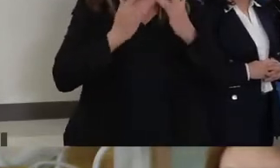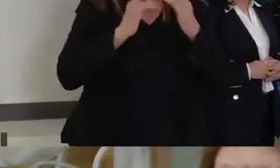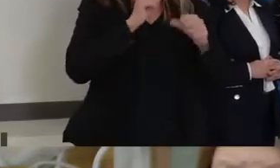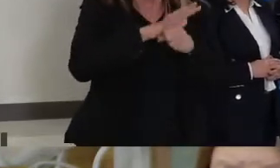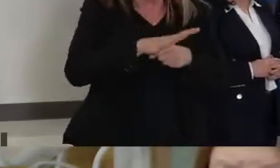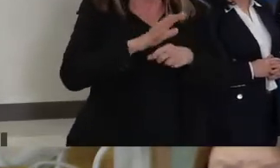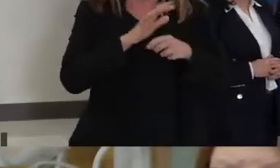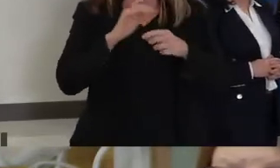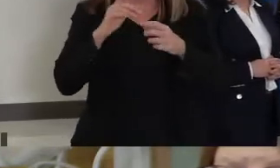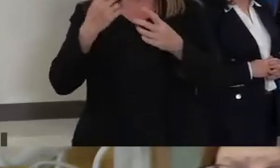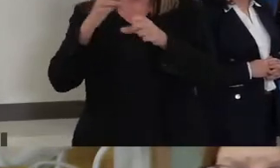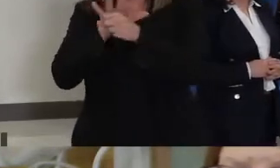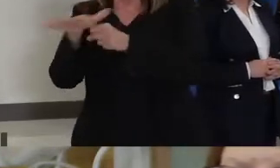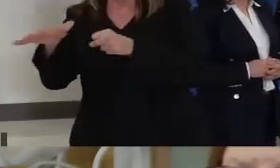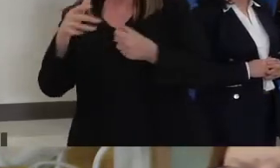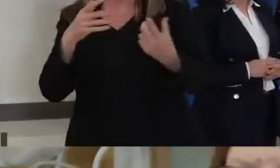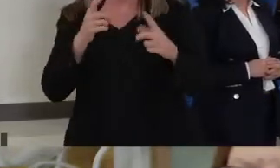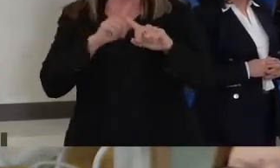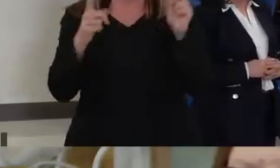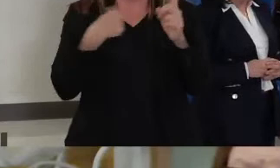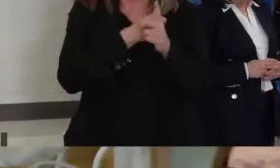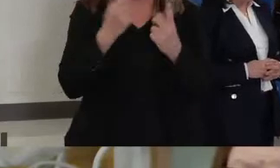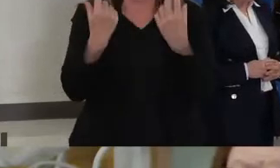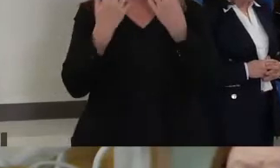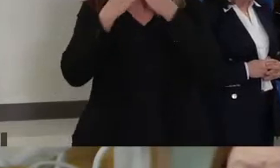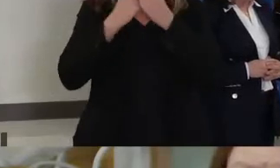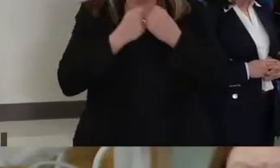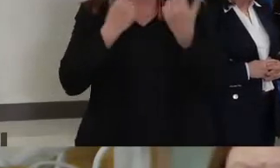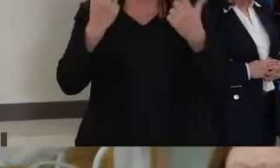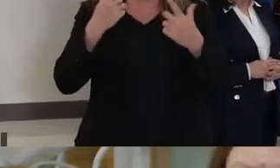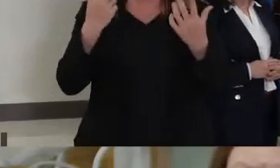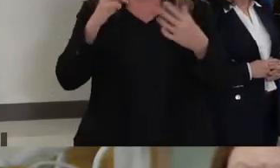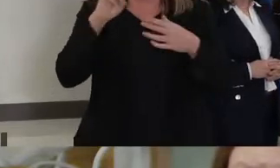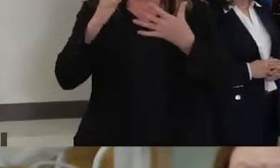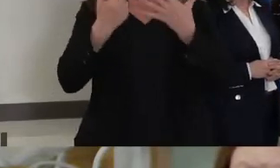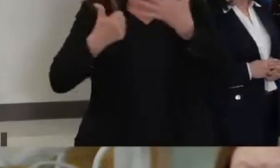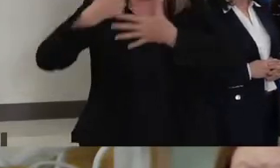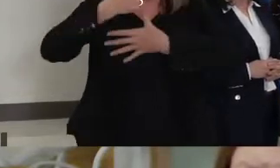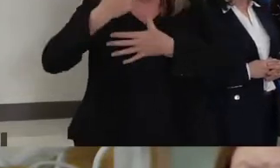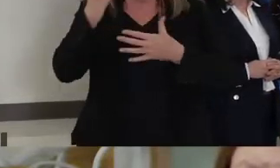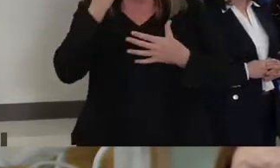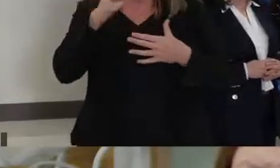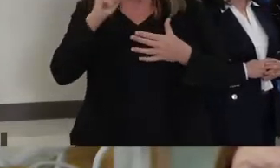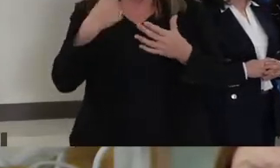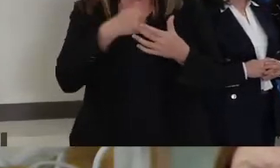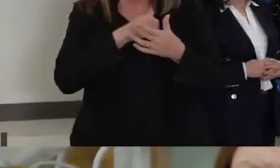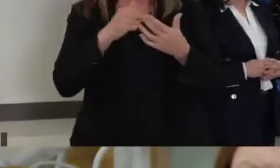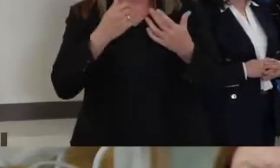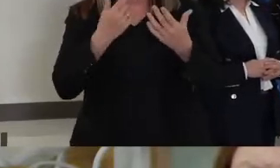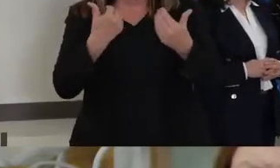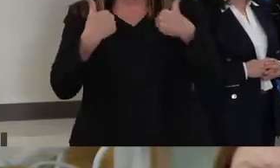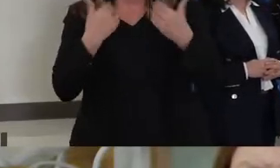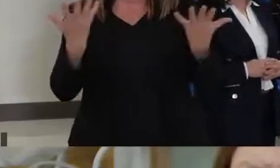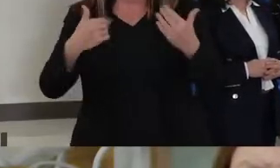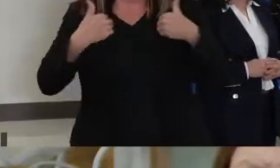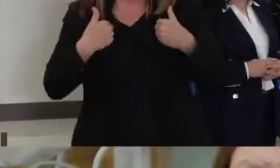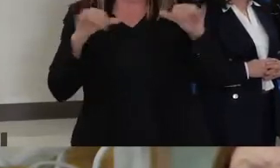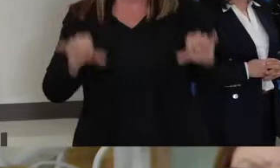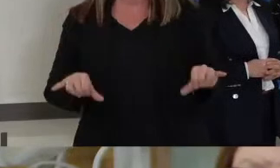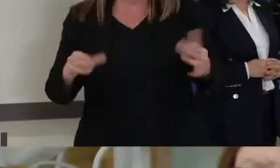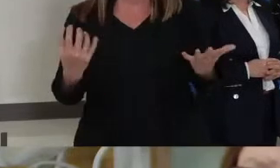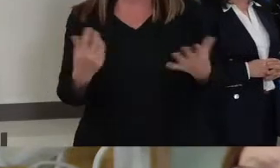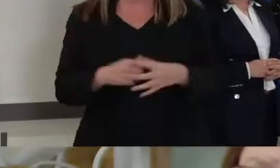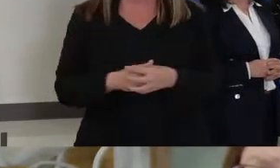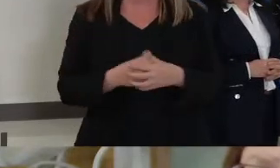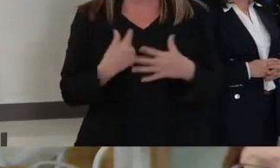mindset, but we do value reprioritization. Otherwise, we'll continue to get what we've got. I'm not interested in status